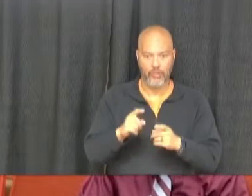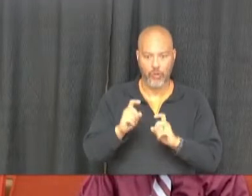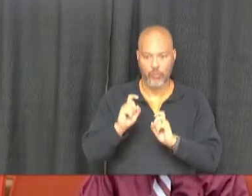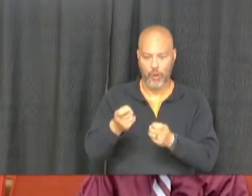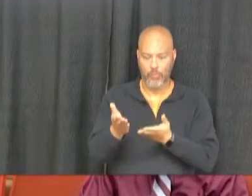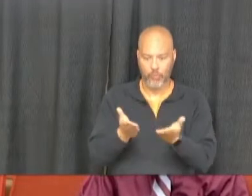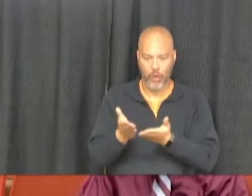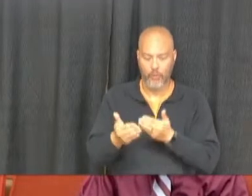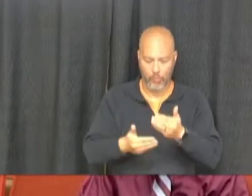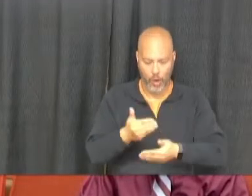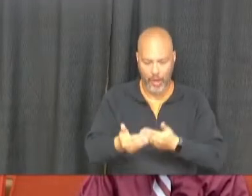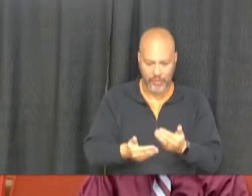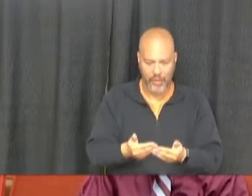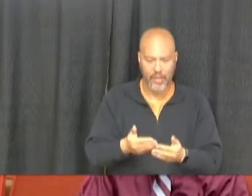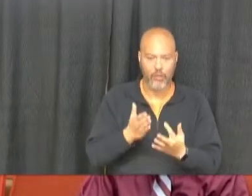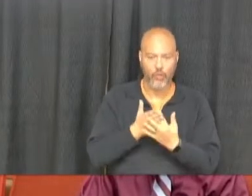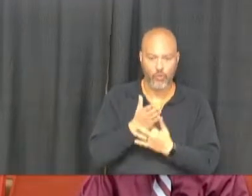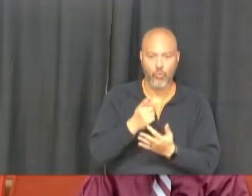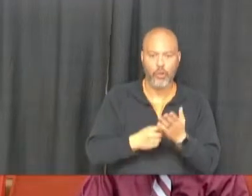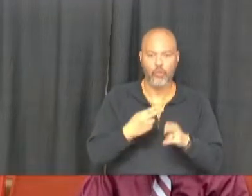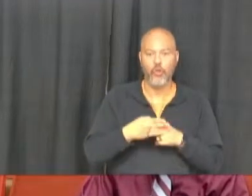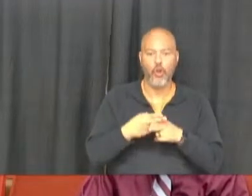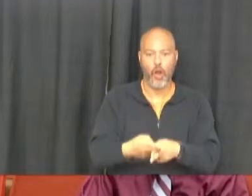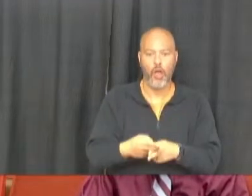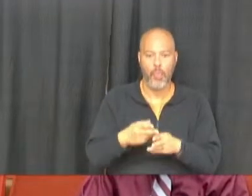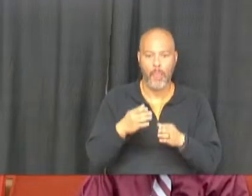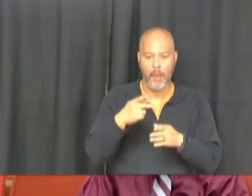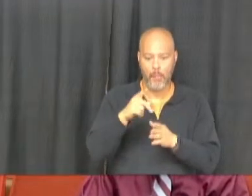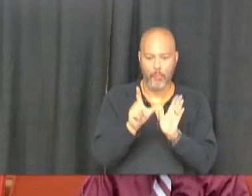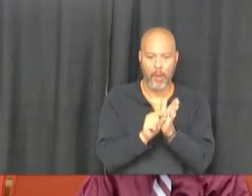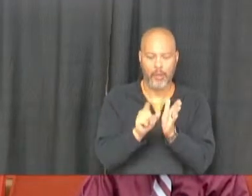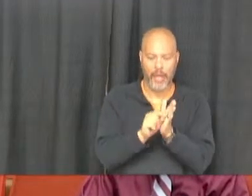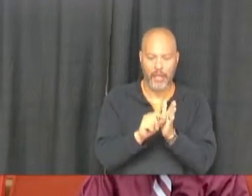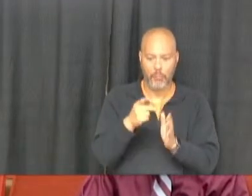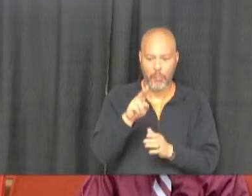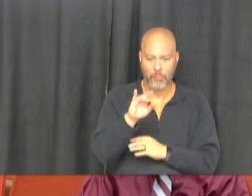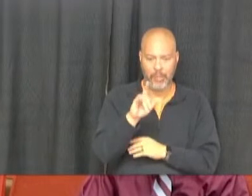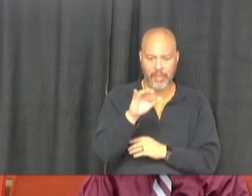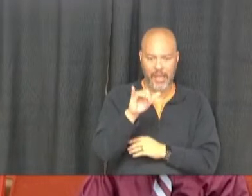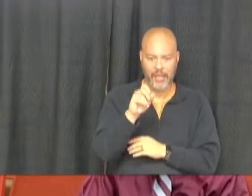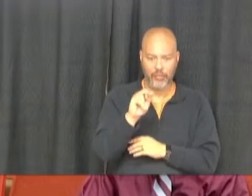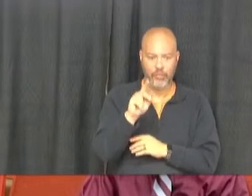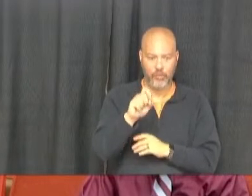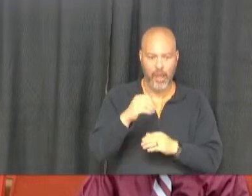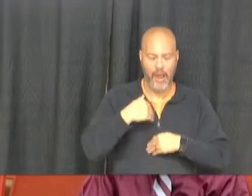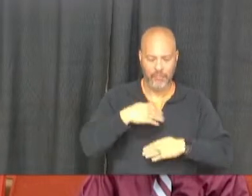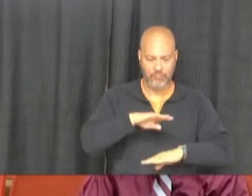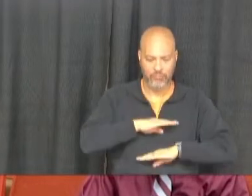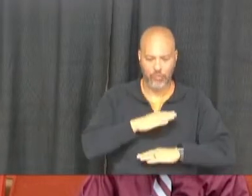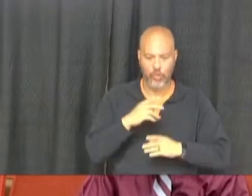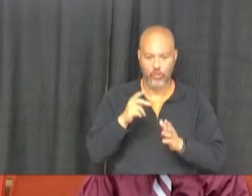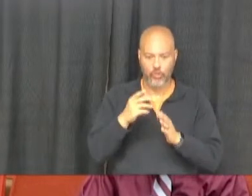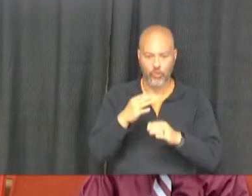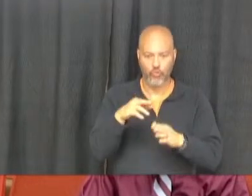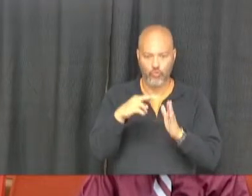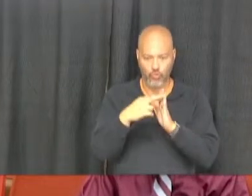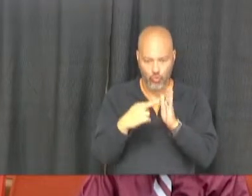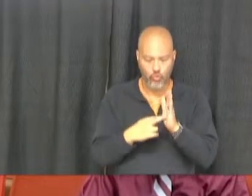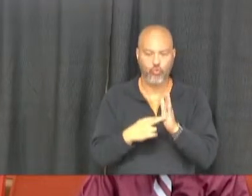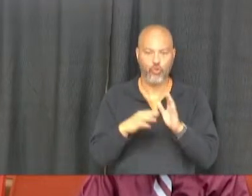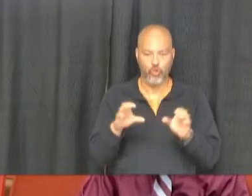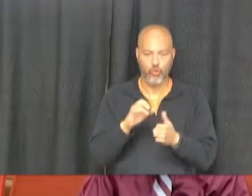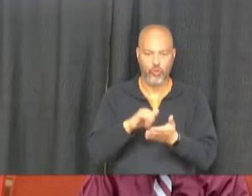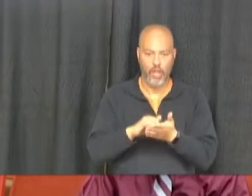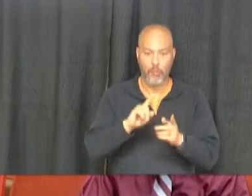service and process on them through what's called publication. And you have to meet certain hurdles to be allowed to do that.